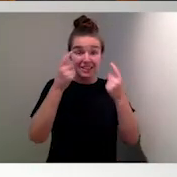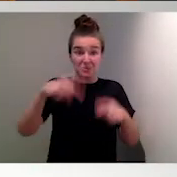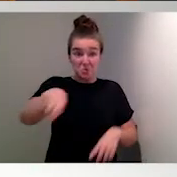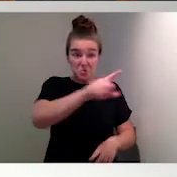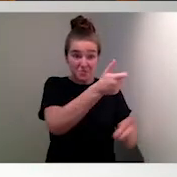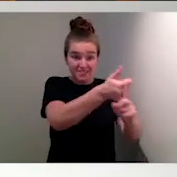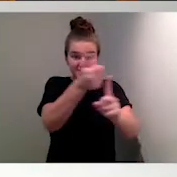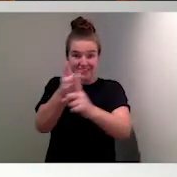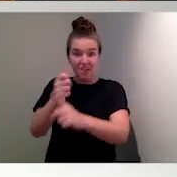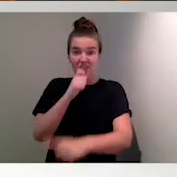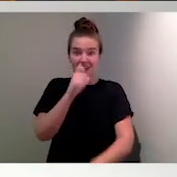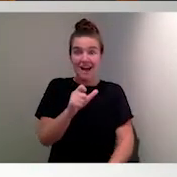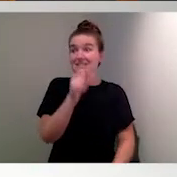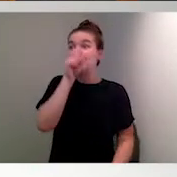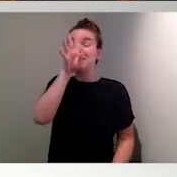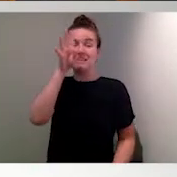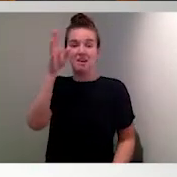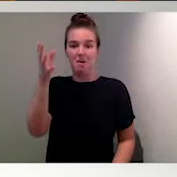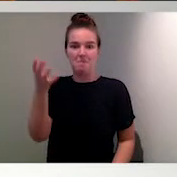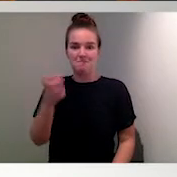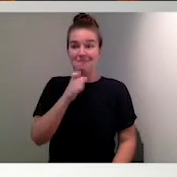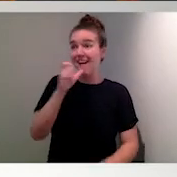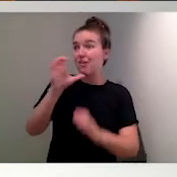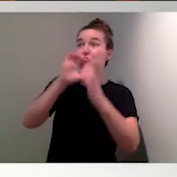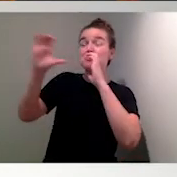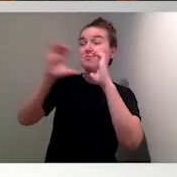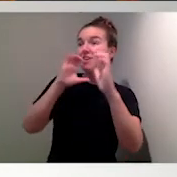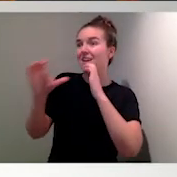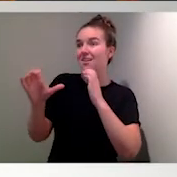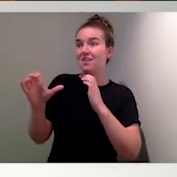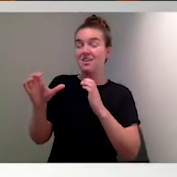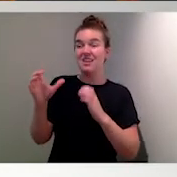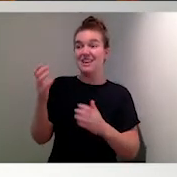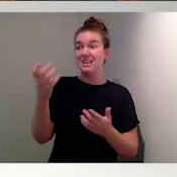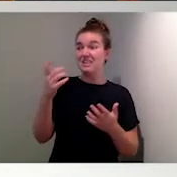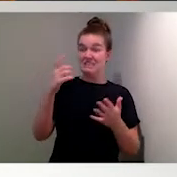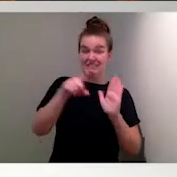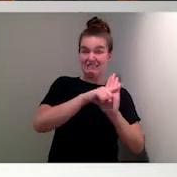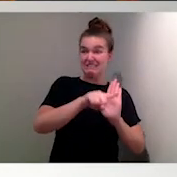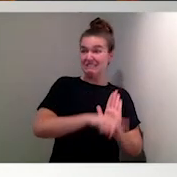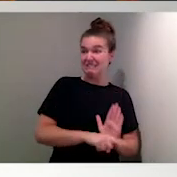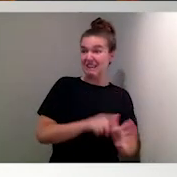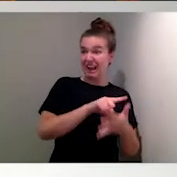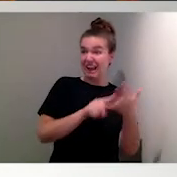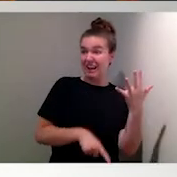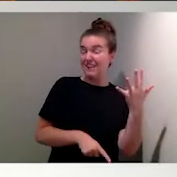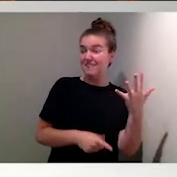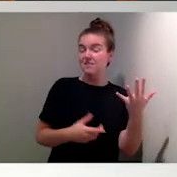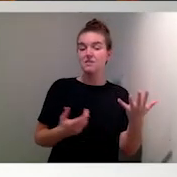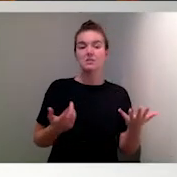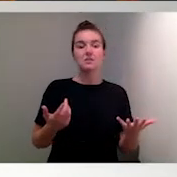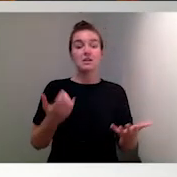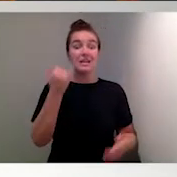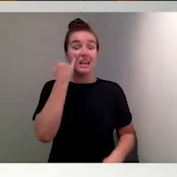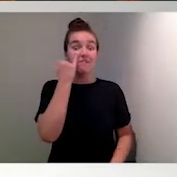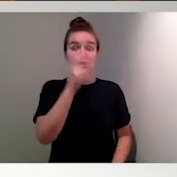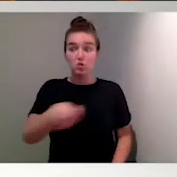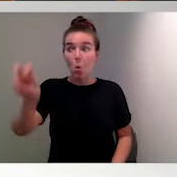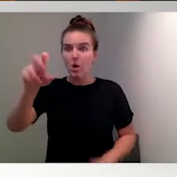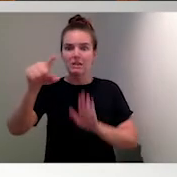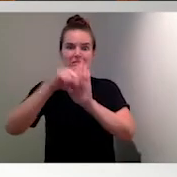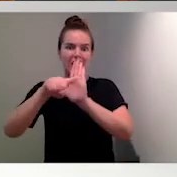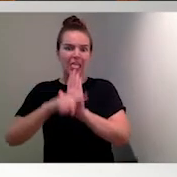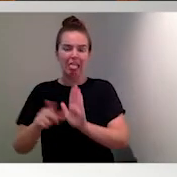communicating when the resorts are falling short, if you're not communicating when the tours are falling short, then we have no way